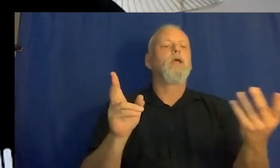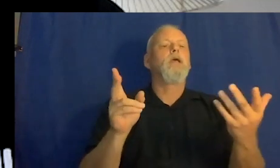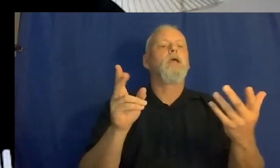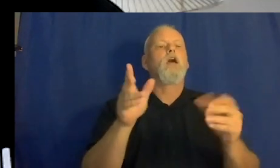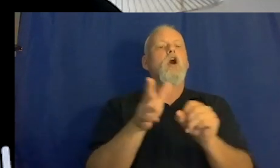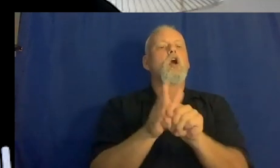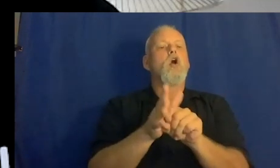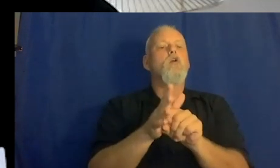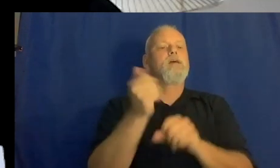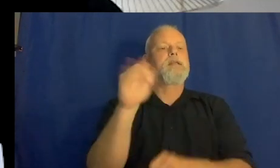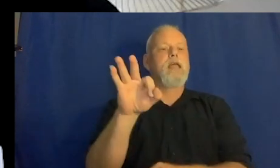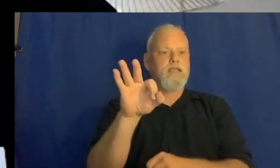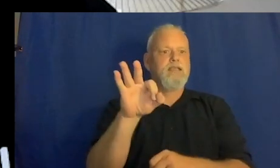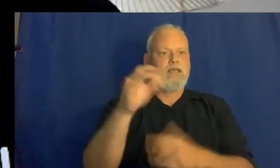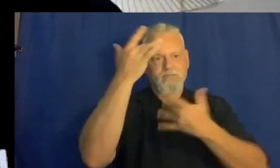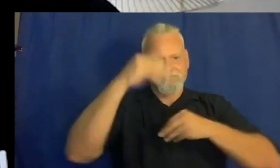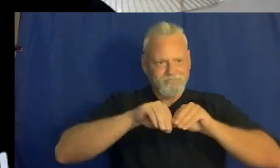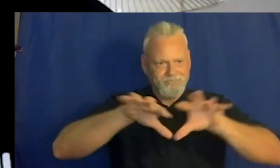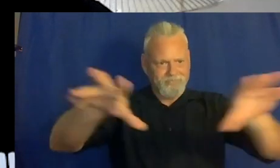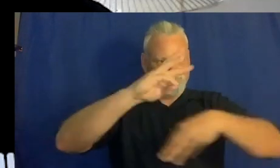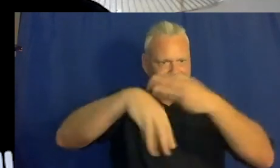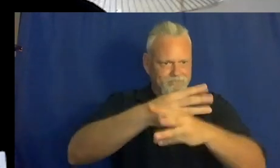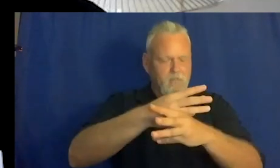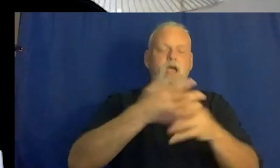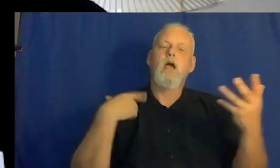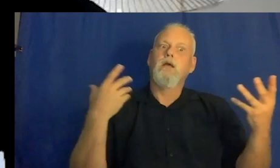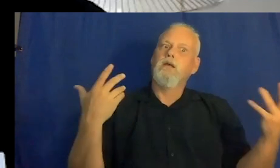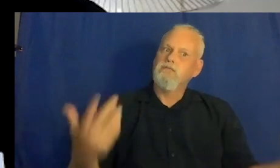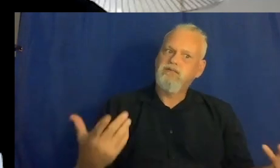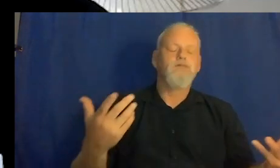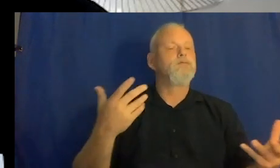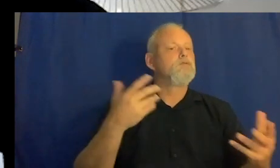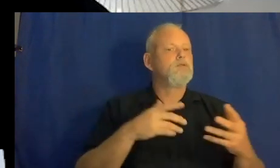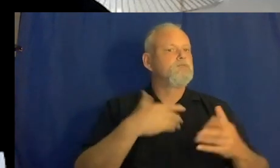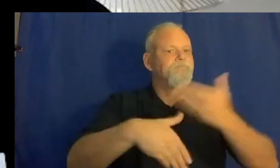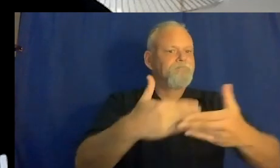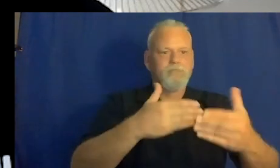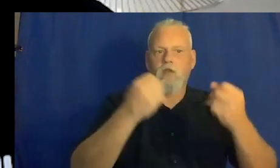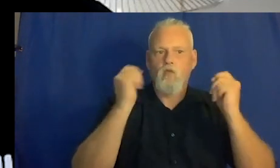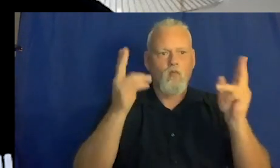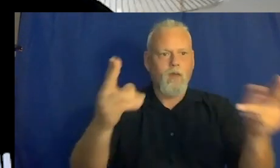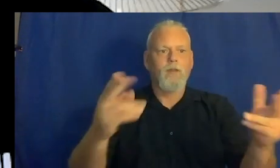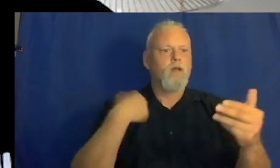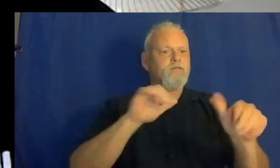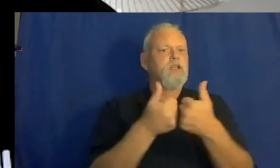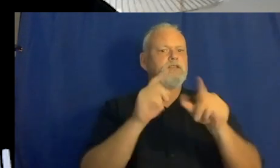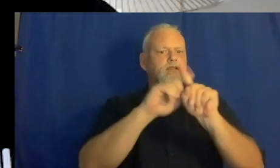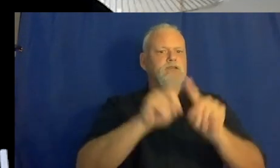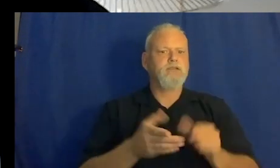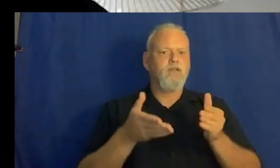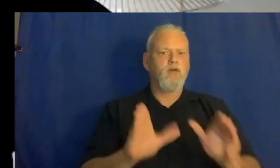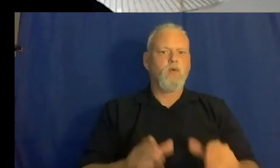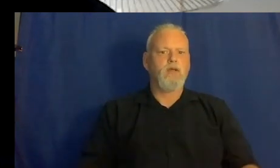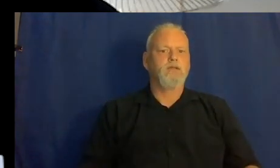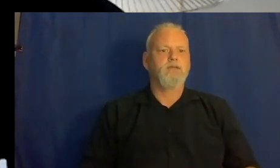COVID-19 pandemic has continued to unfold rapidly and has challenged all of us in different ways, both